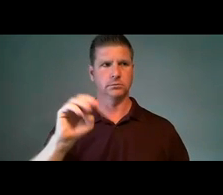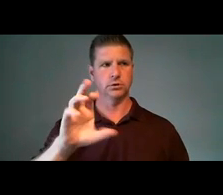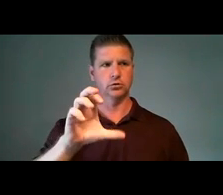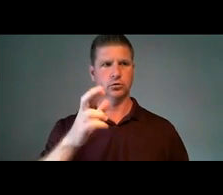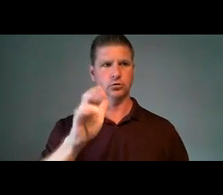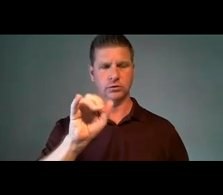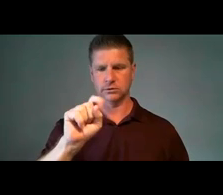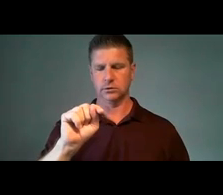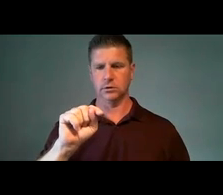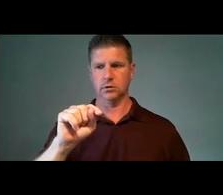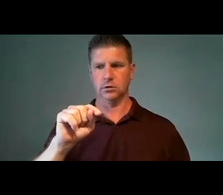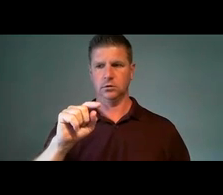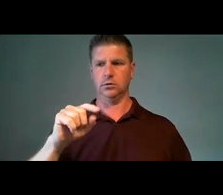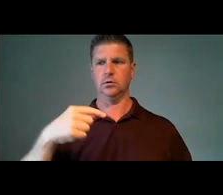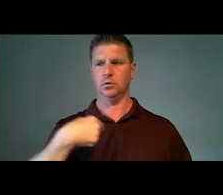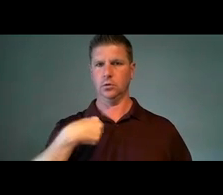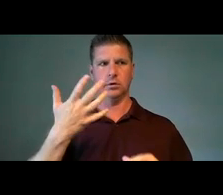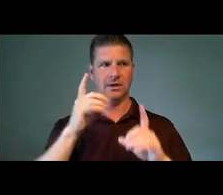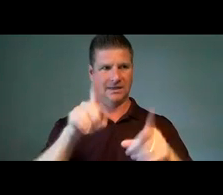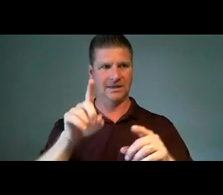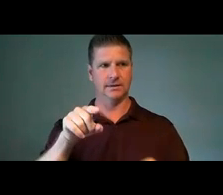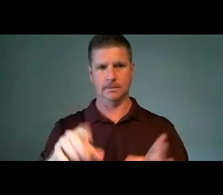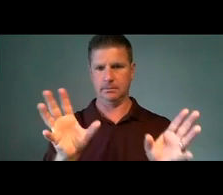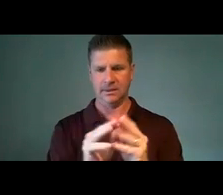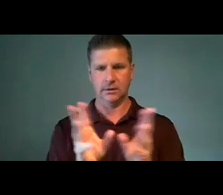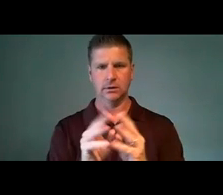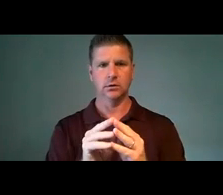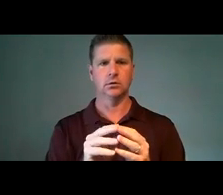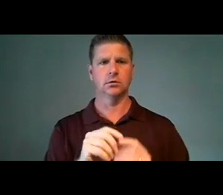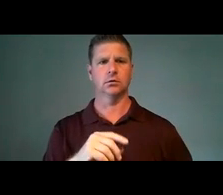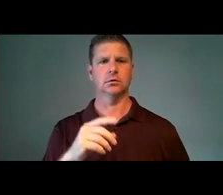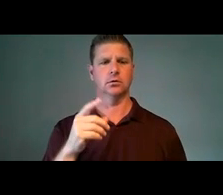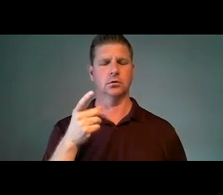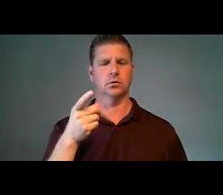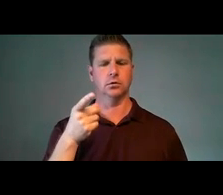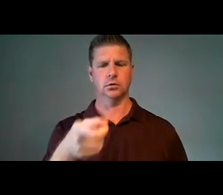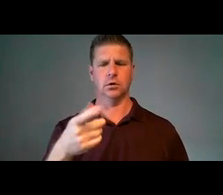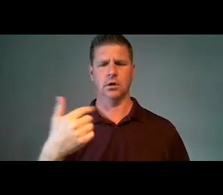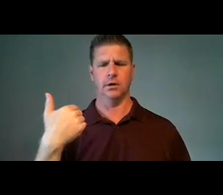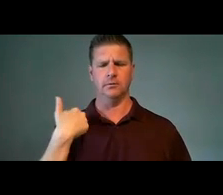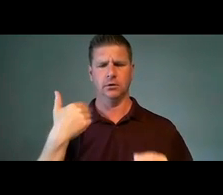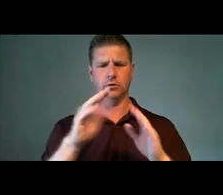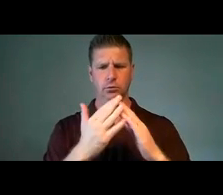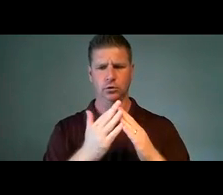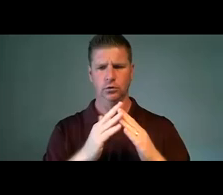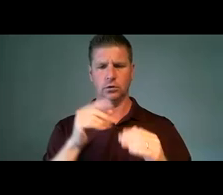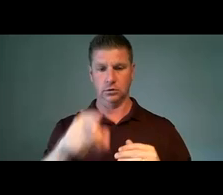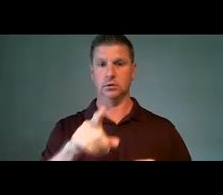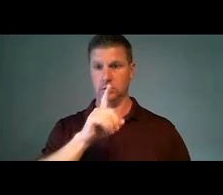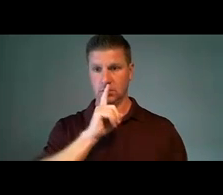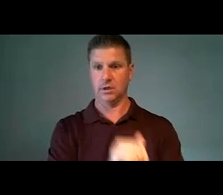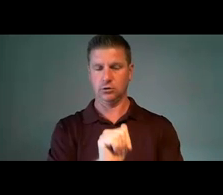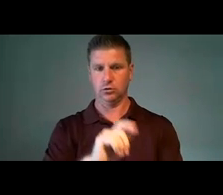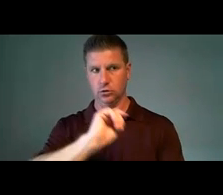and we've been attending his meetings that he had in the community. He actually changed